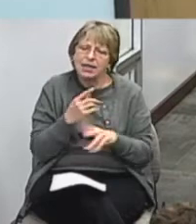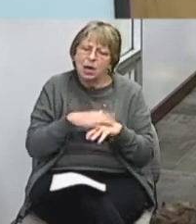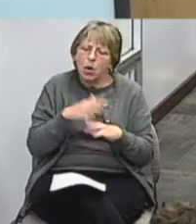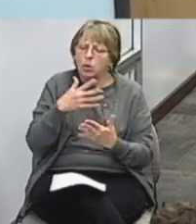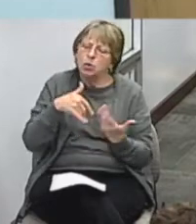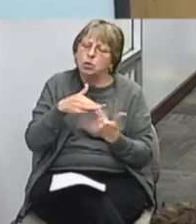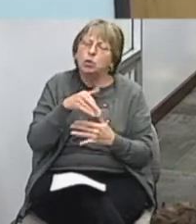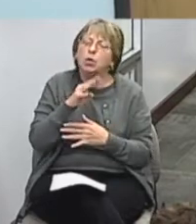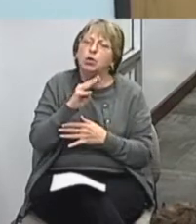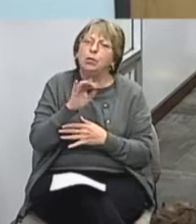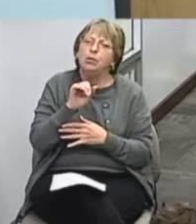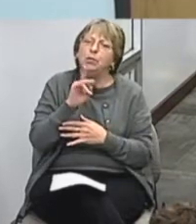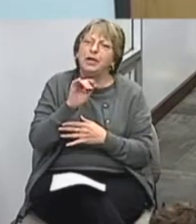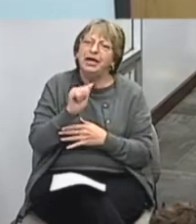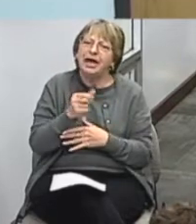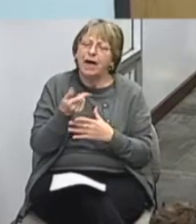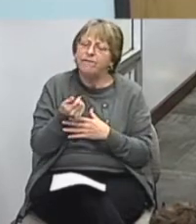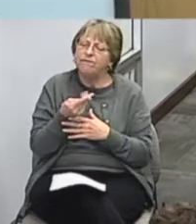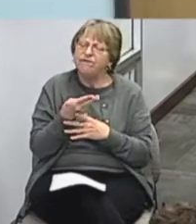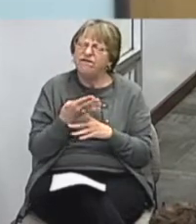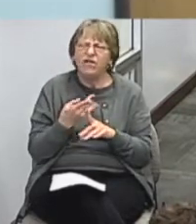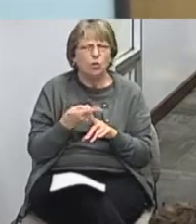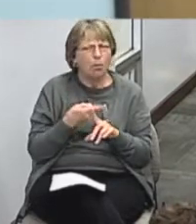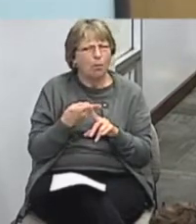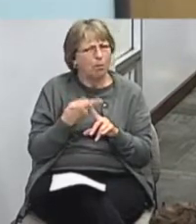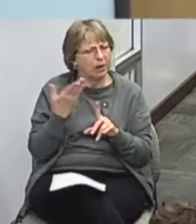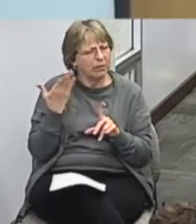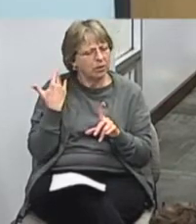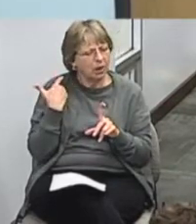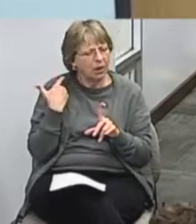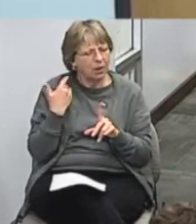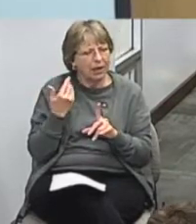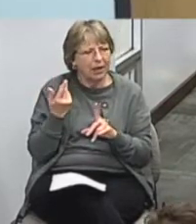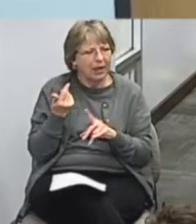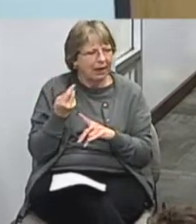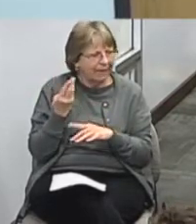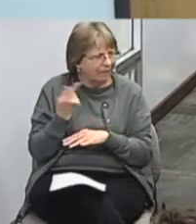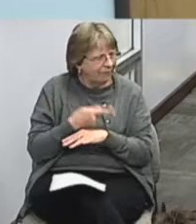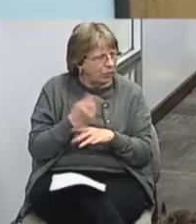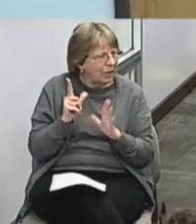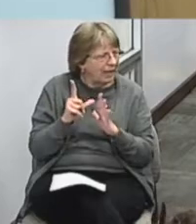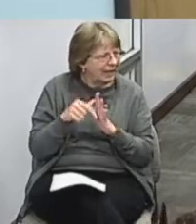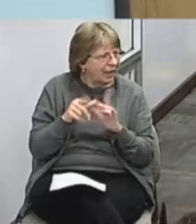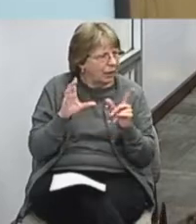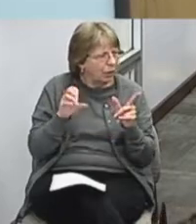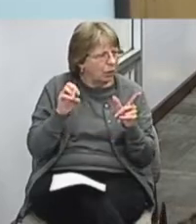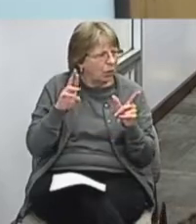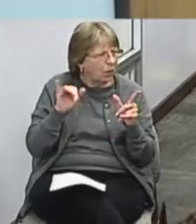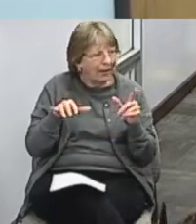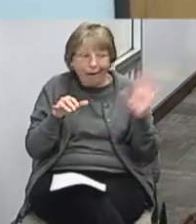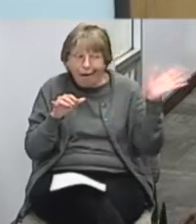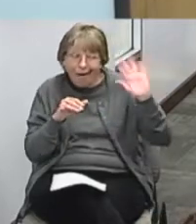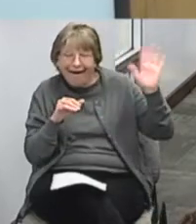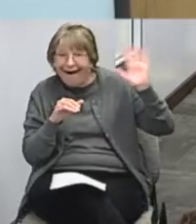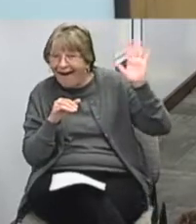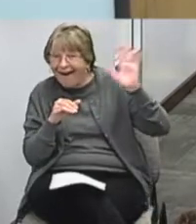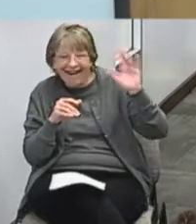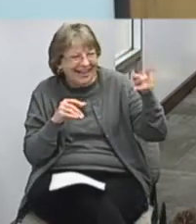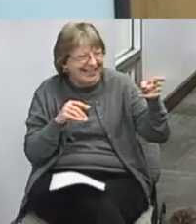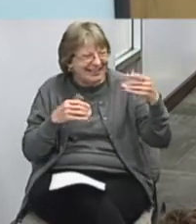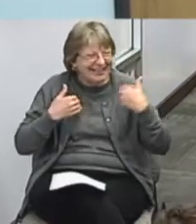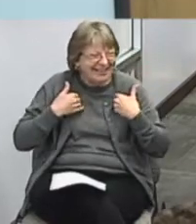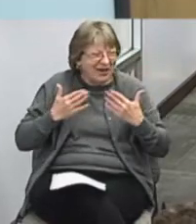media a few months ago, and a few days later, Corey, raise your hand, Corey, owner